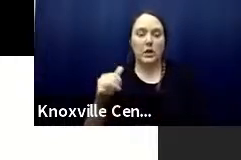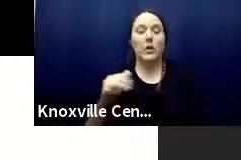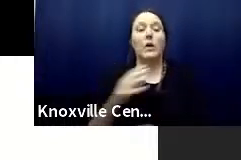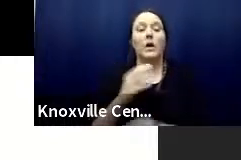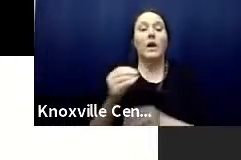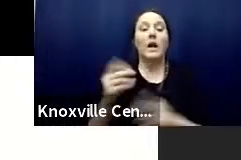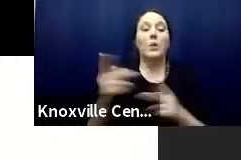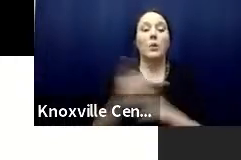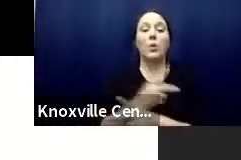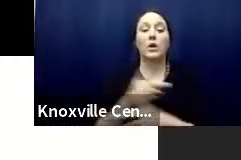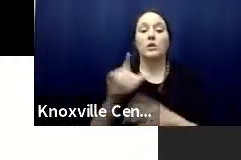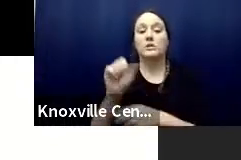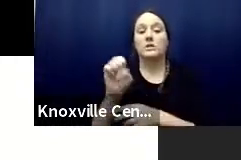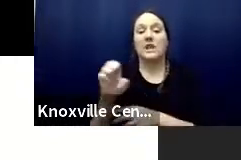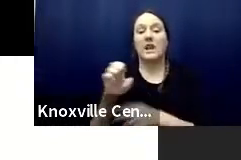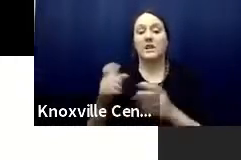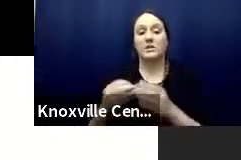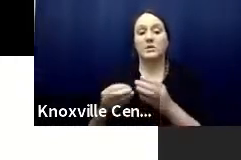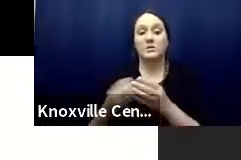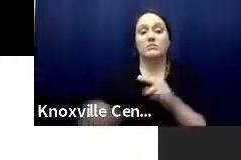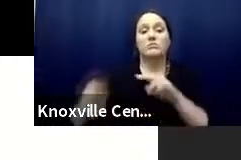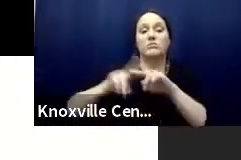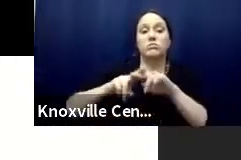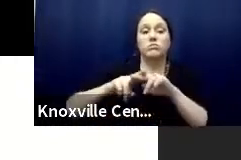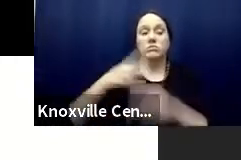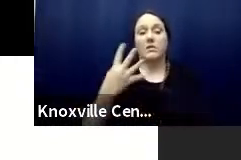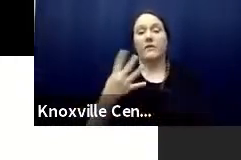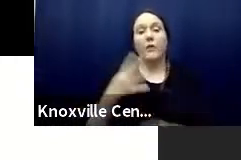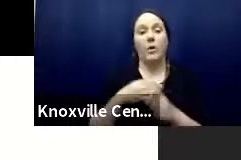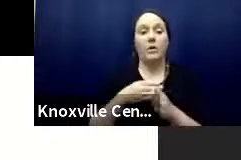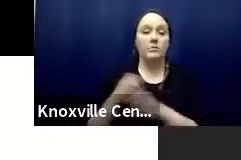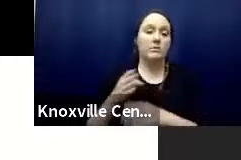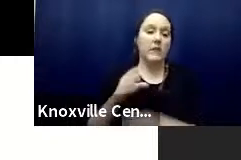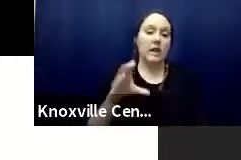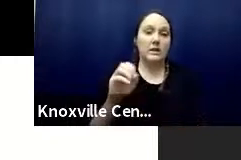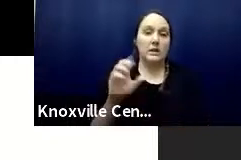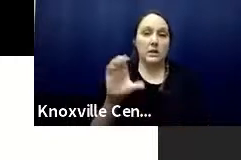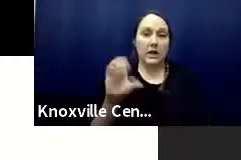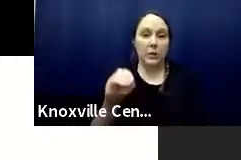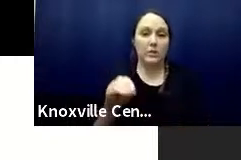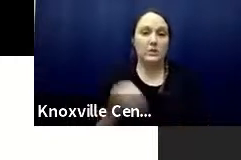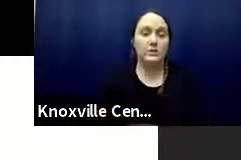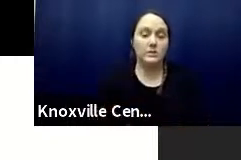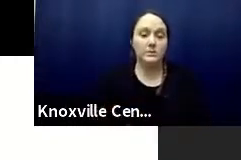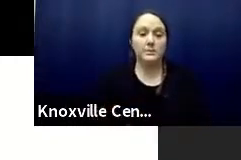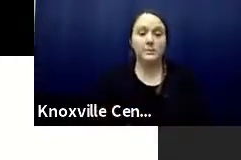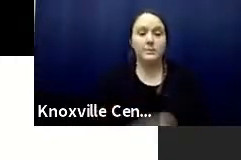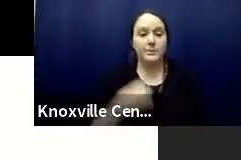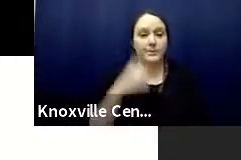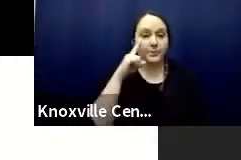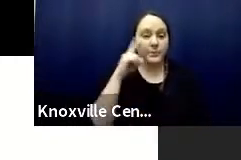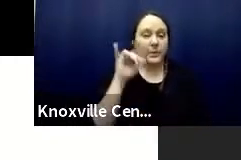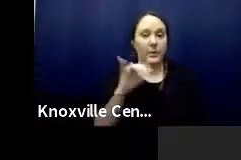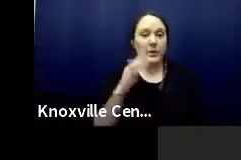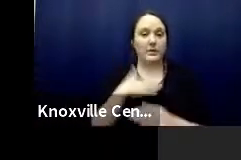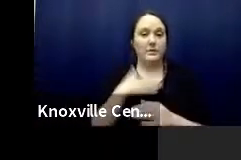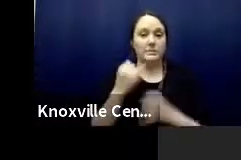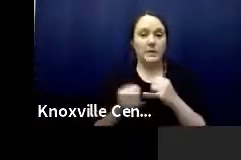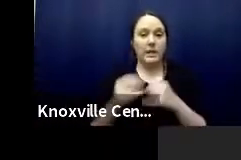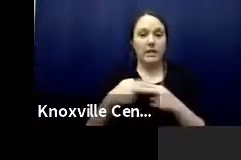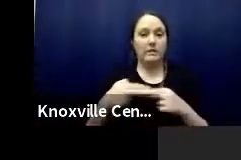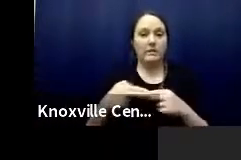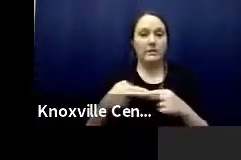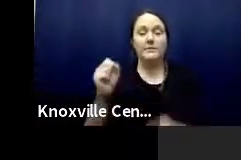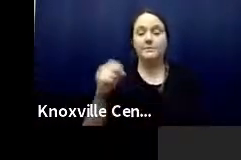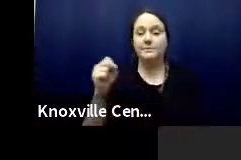four major population counties that are tracked: Knox, Davidson, Hamilton, and Shelby. I believe that's my final slide. If you could hit next